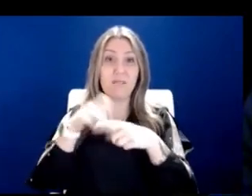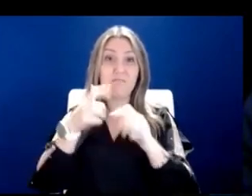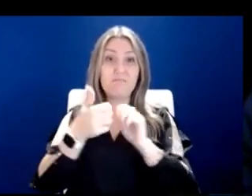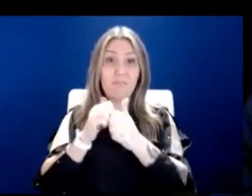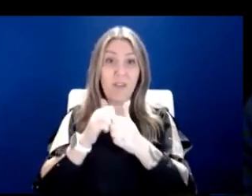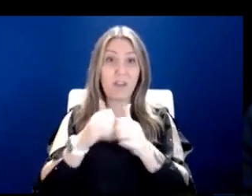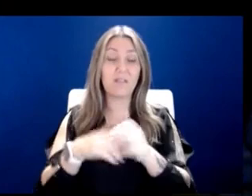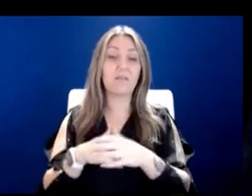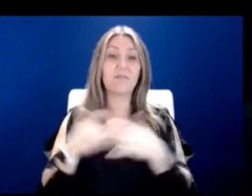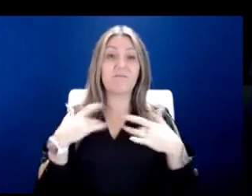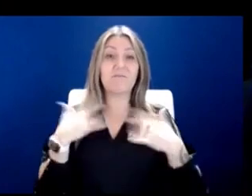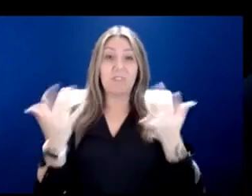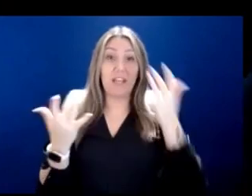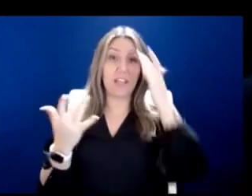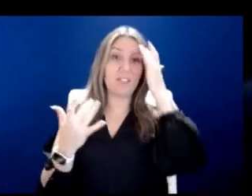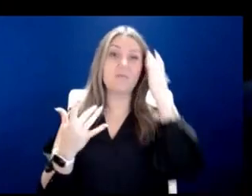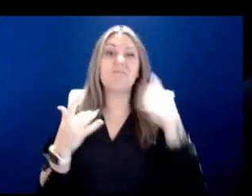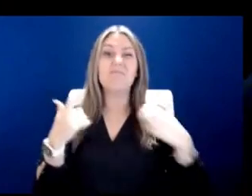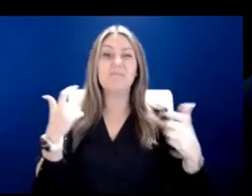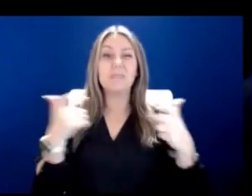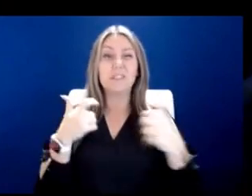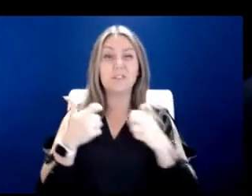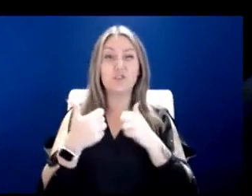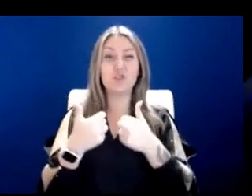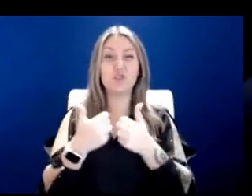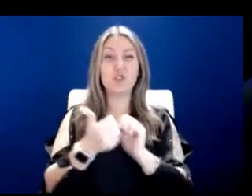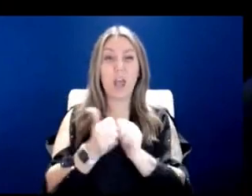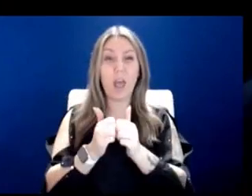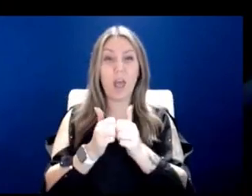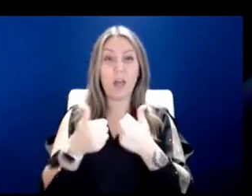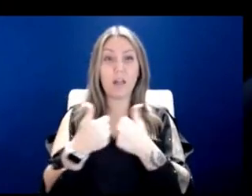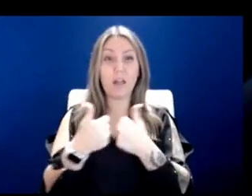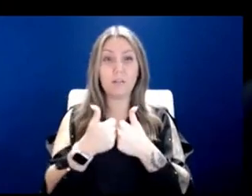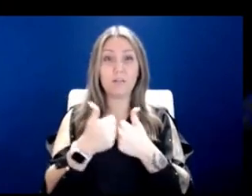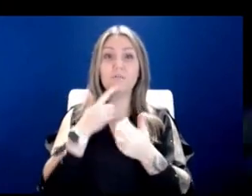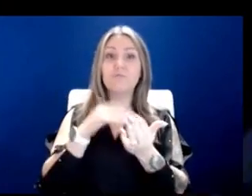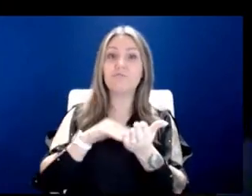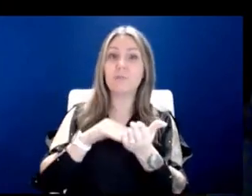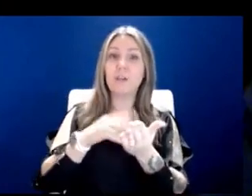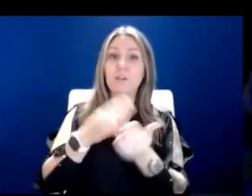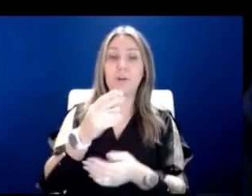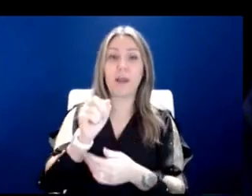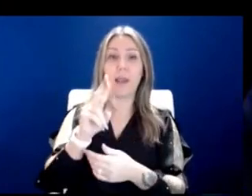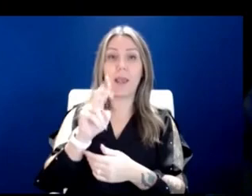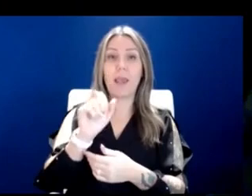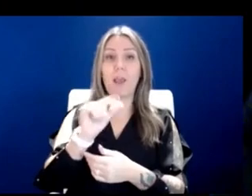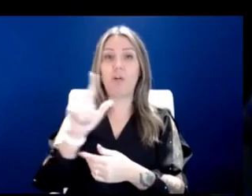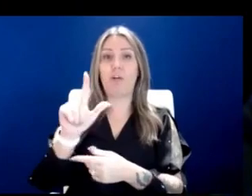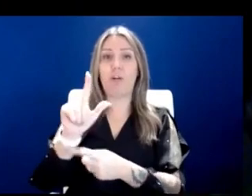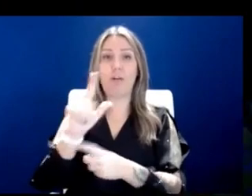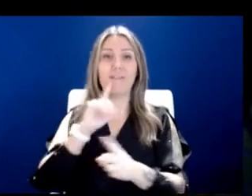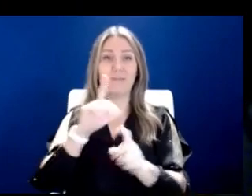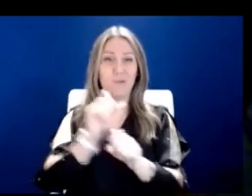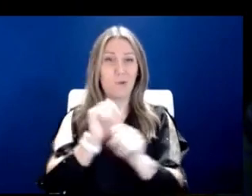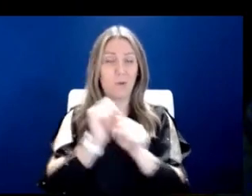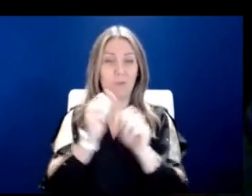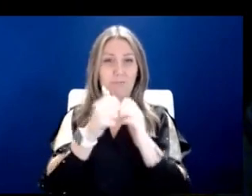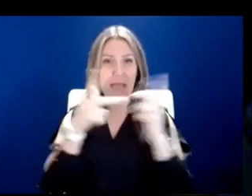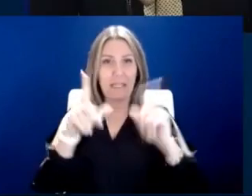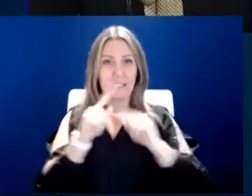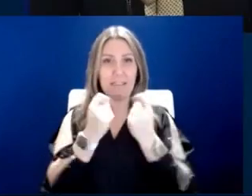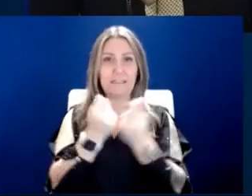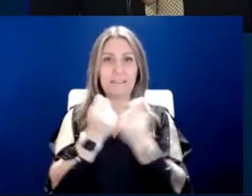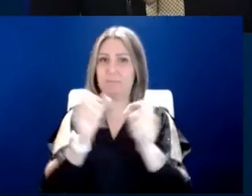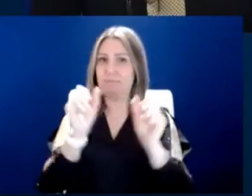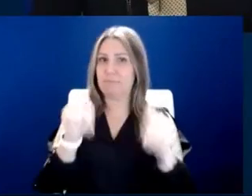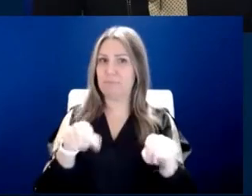for them. I know Dr. Harrell's worked with a lot of the teams as well, and so he could probably attest to that too. But I mean,